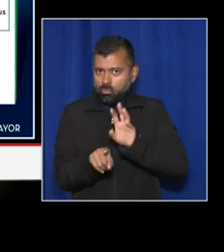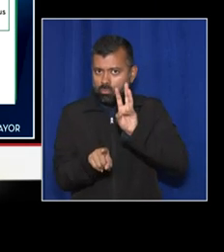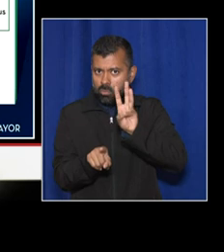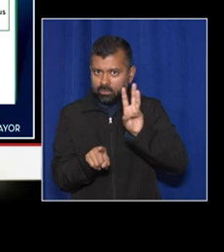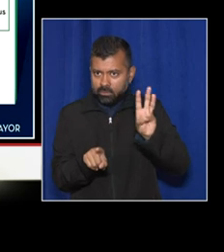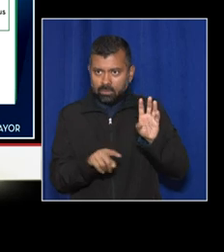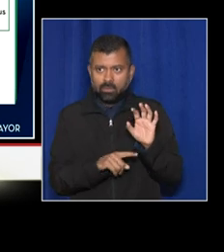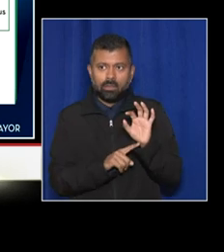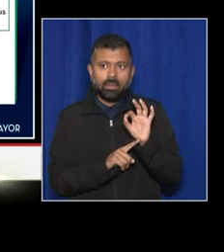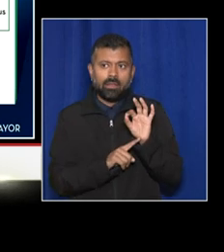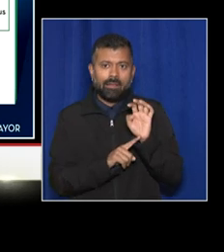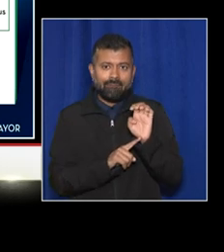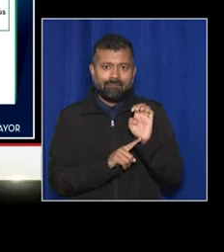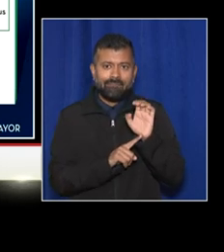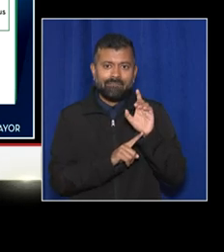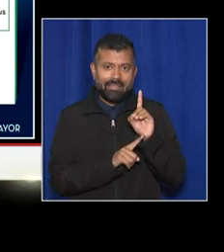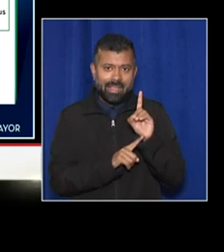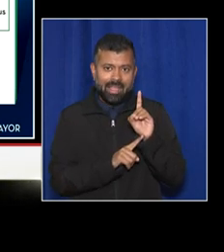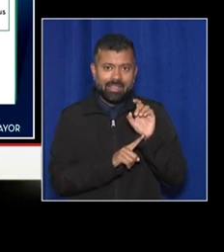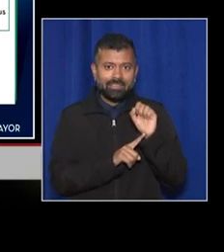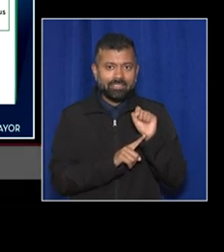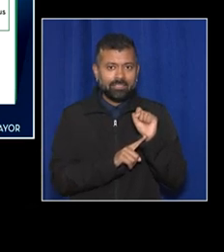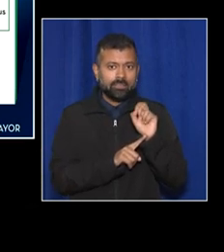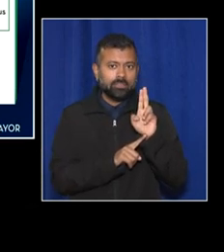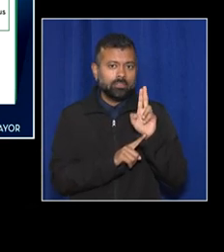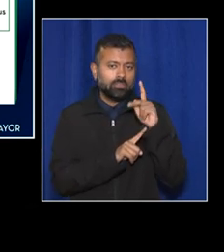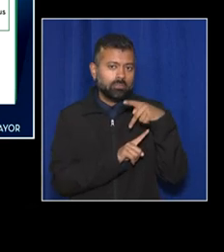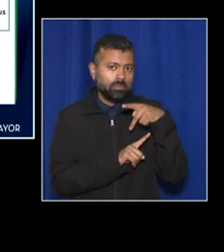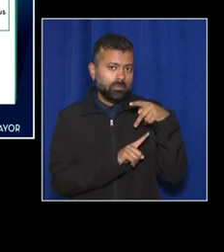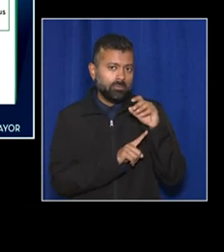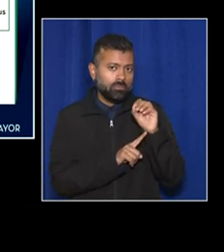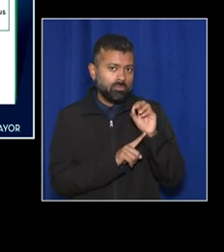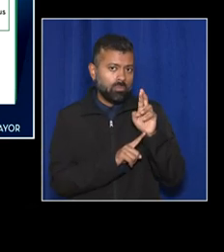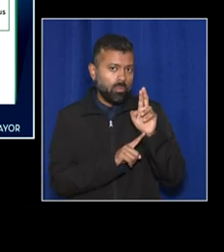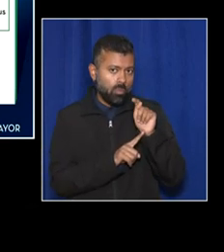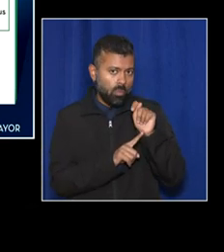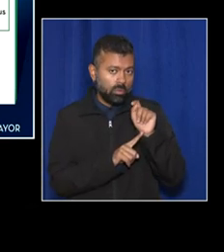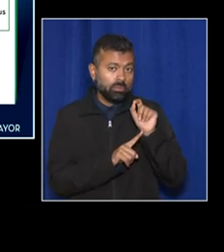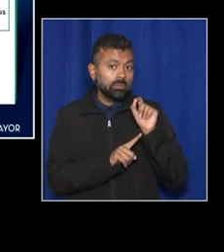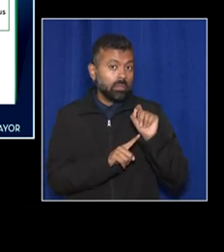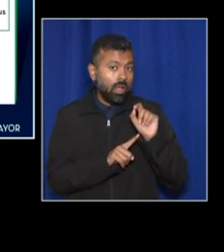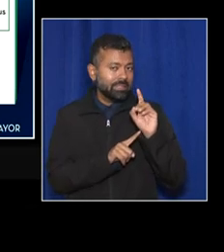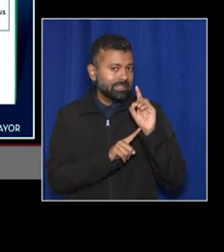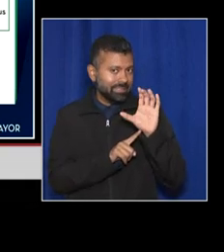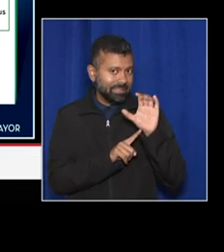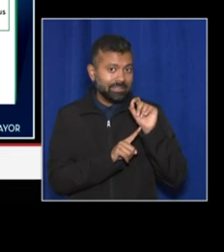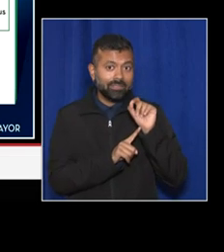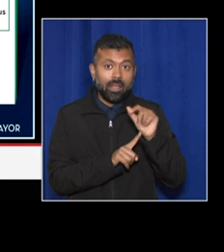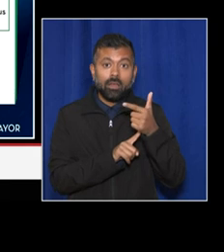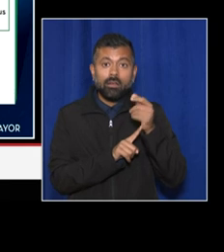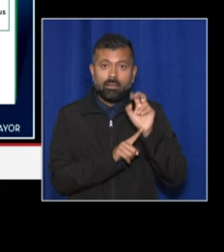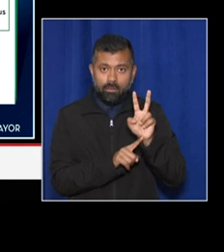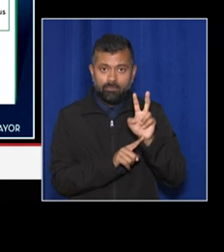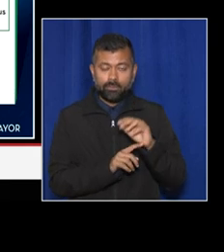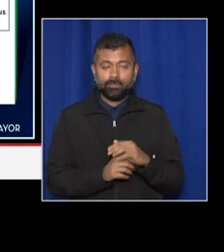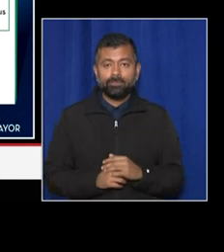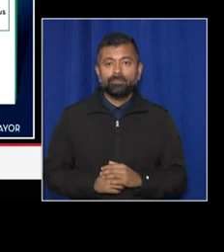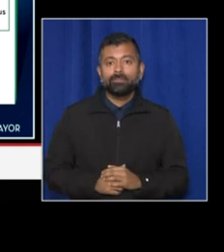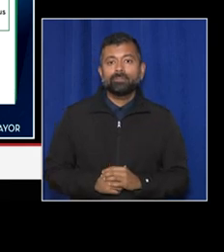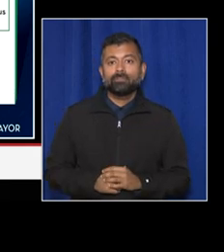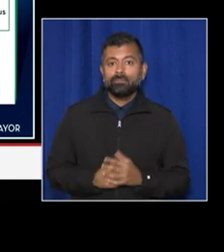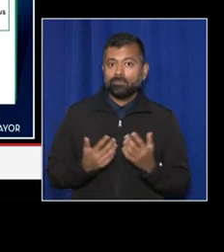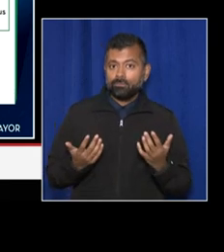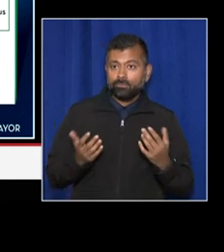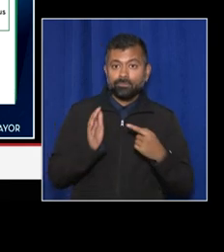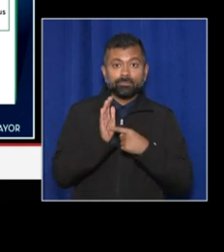fedsupport.dc.gov. So for those impacted federal workers that need to apply for unemployment insurance benefits, we've provided and